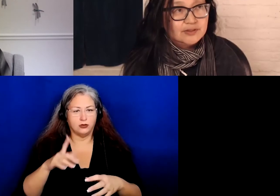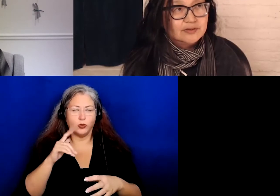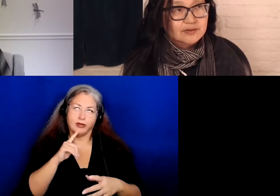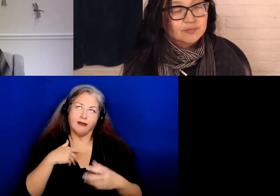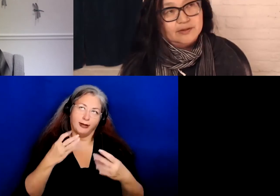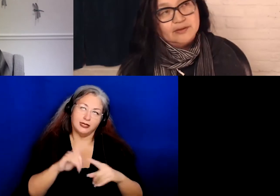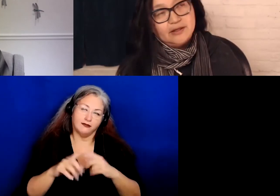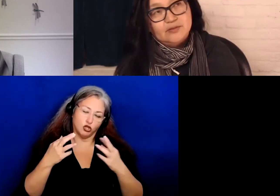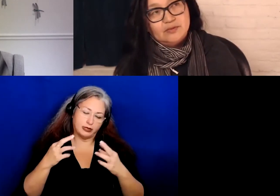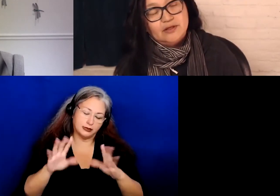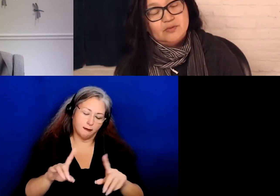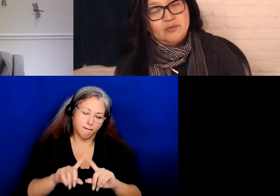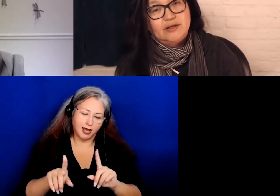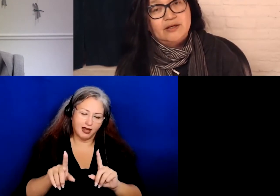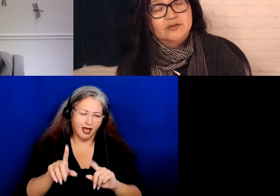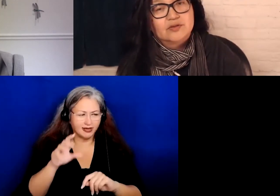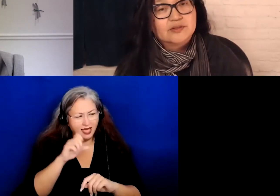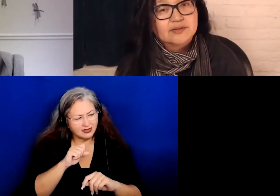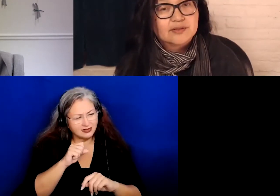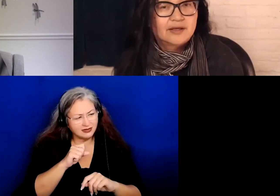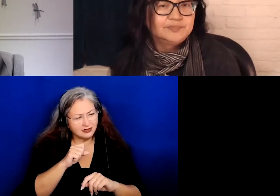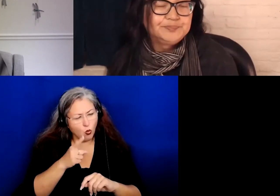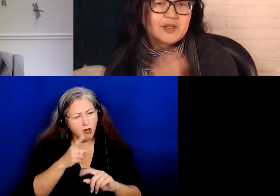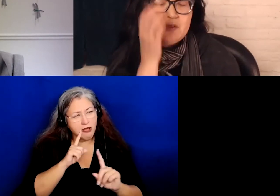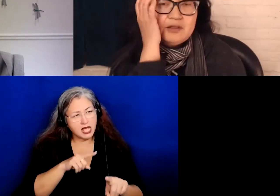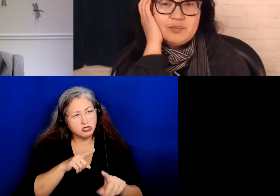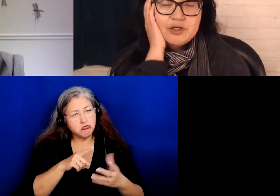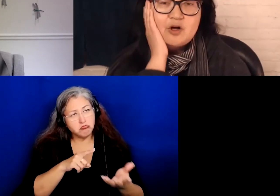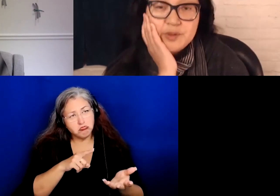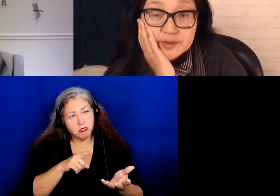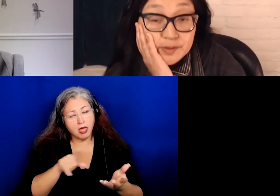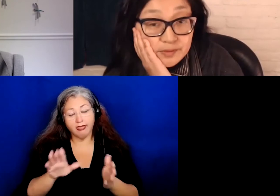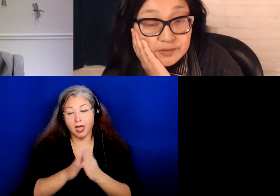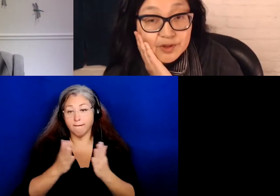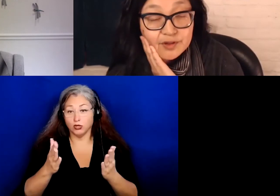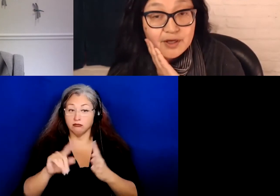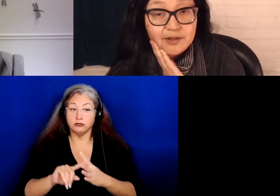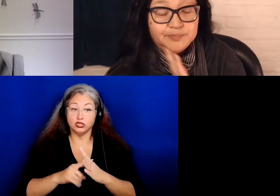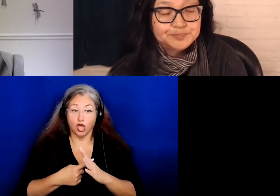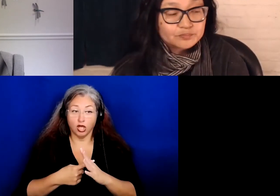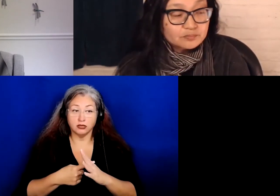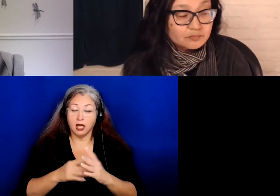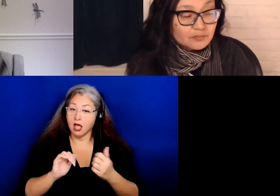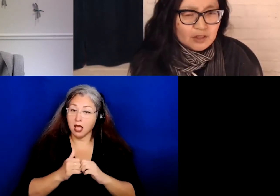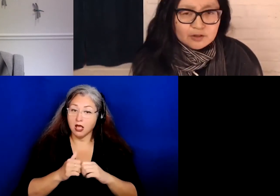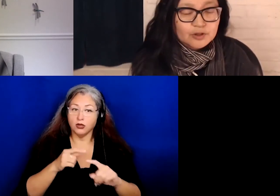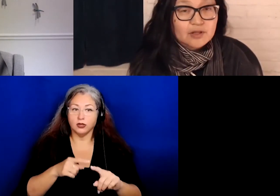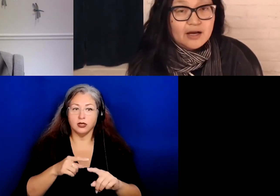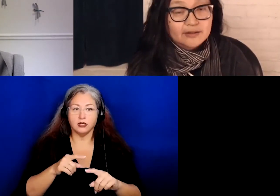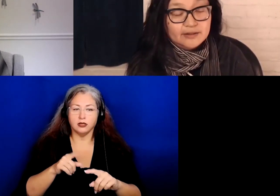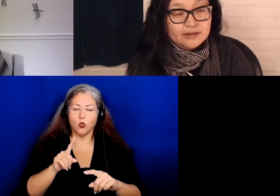different reasons, but I guess one way I could answer this is that the book opens with a